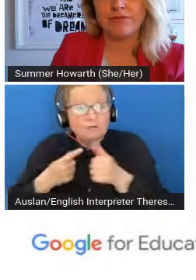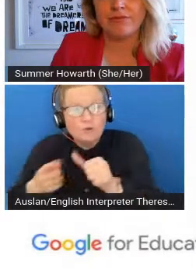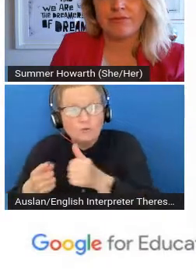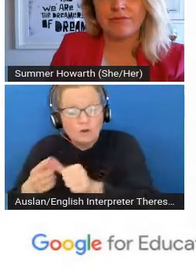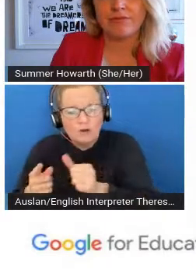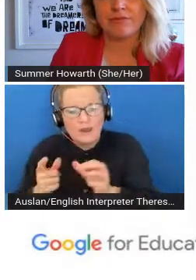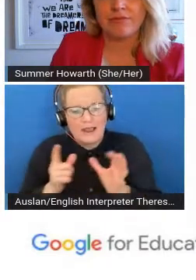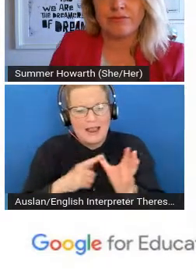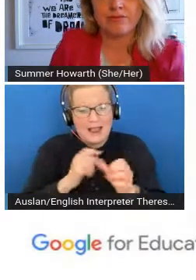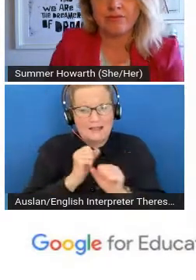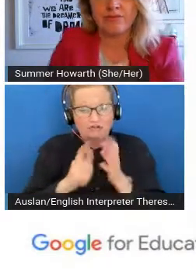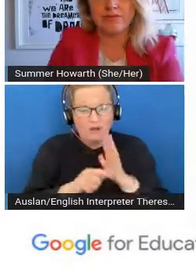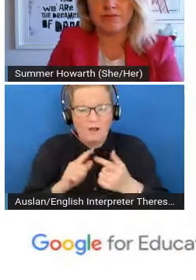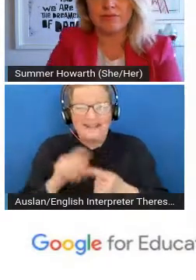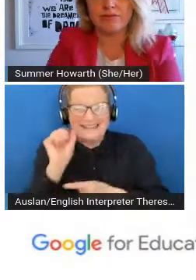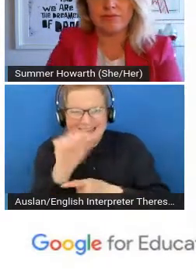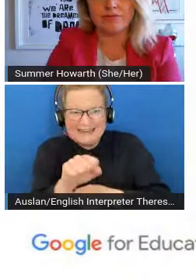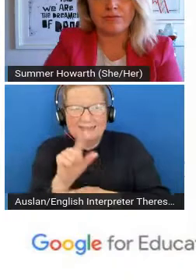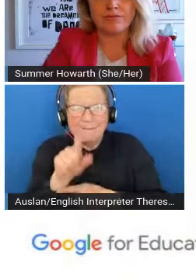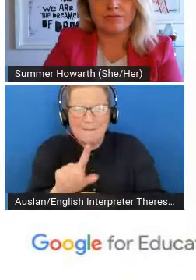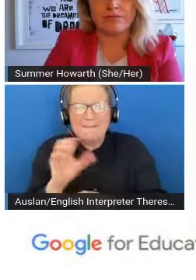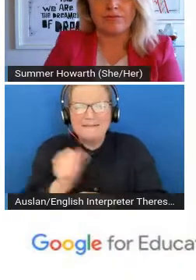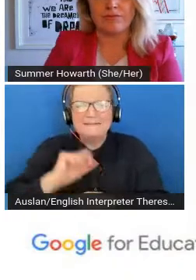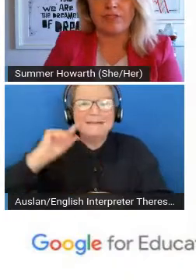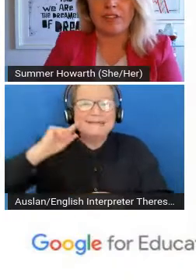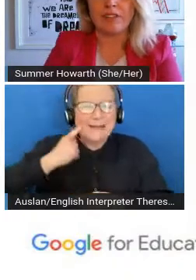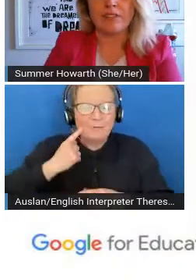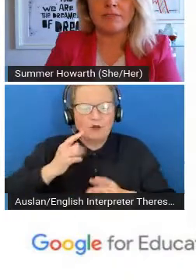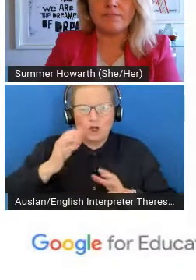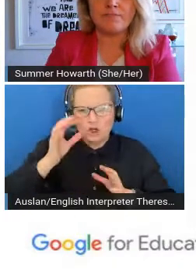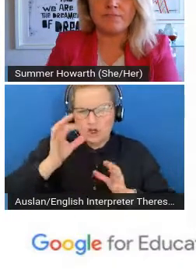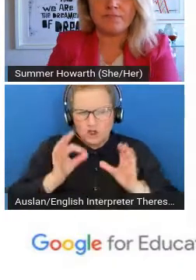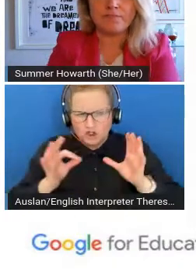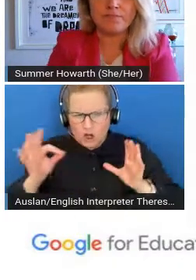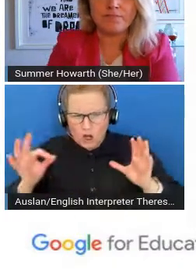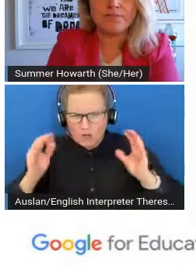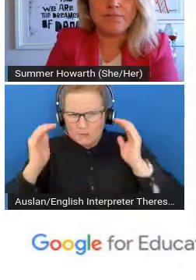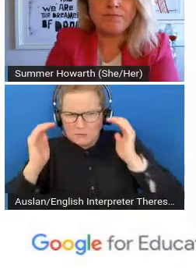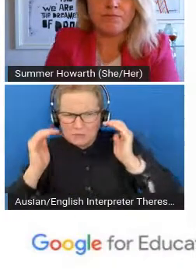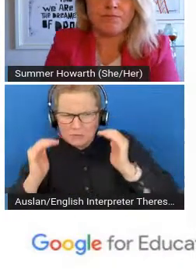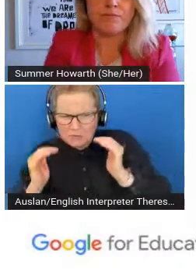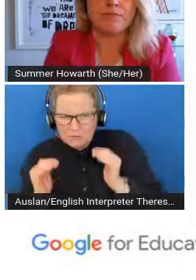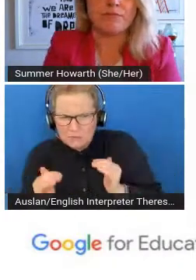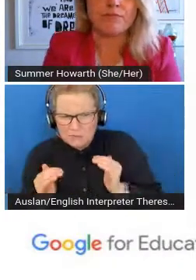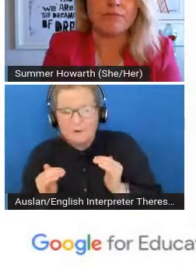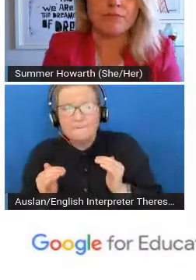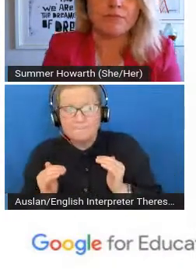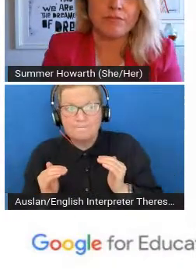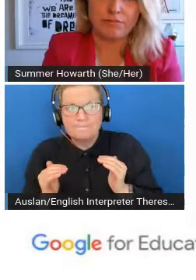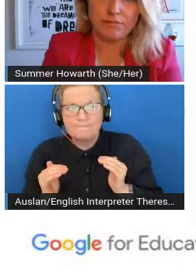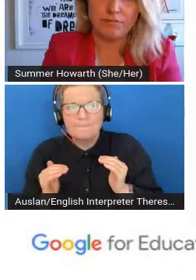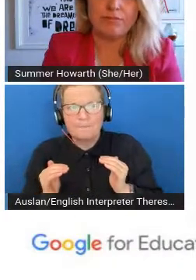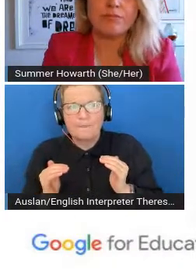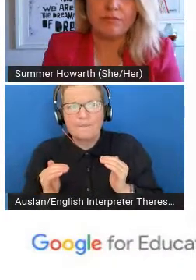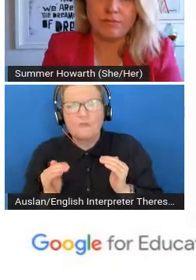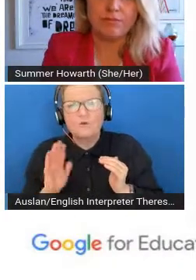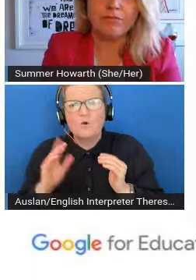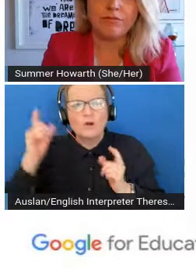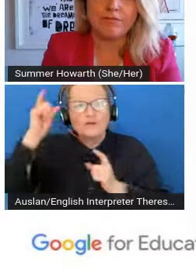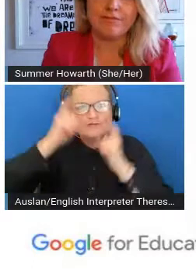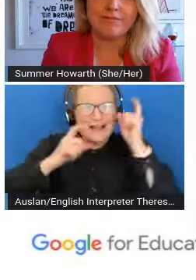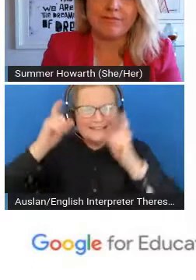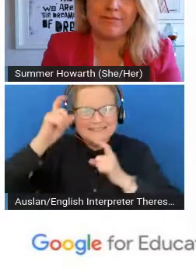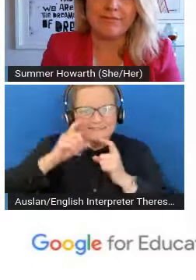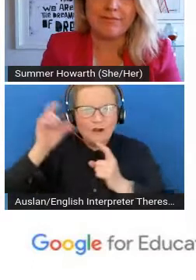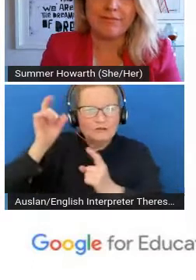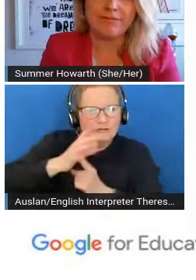and deliberately construct our design. So we want you to think about learning designers as ever, bring your creative and critical thinking to this,